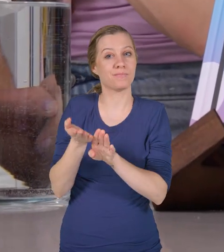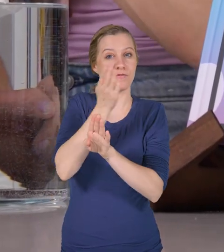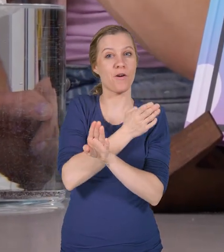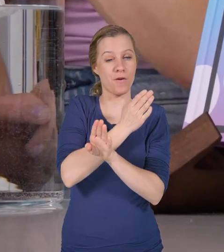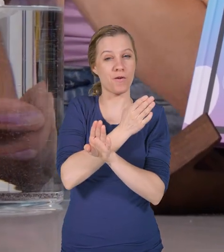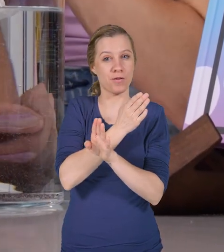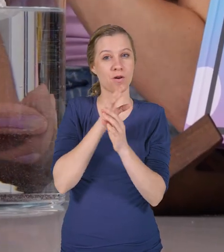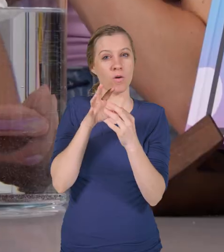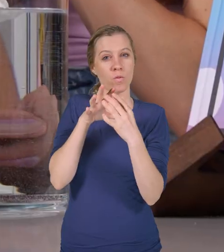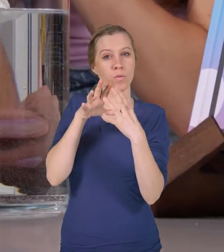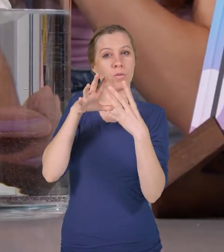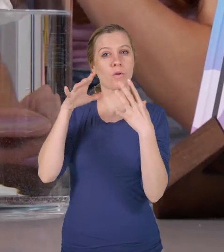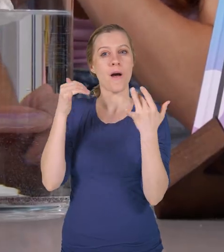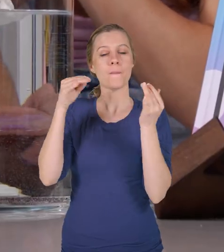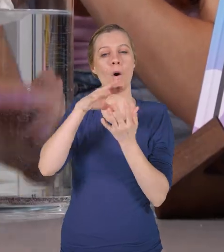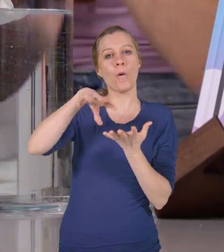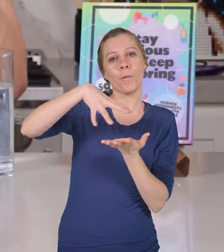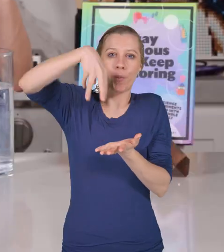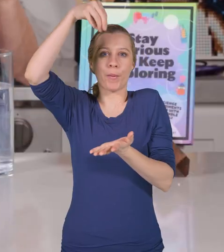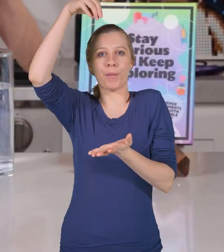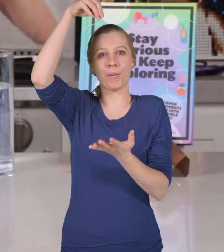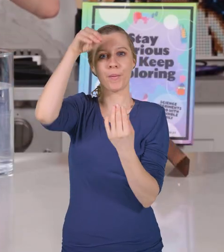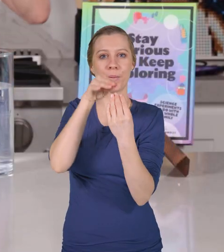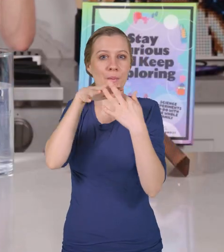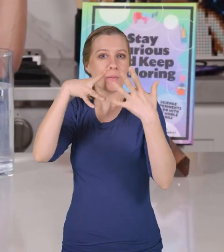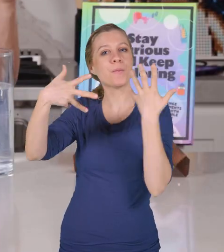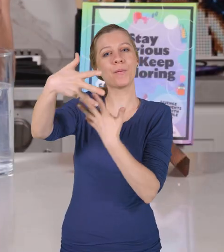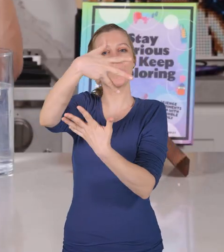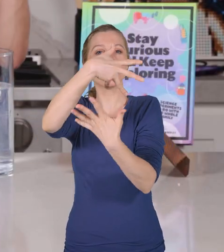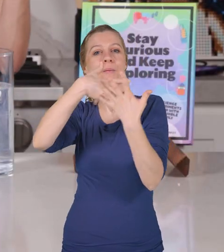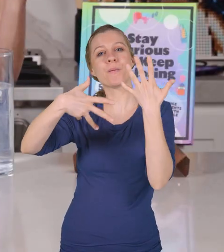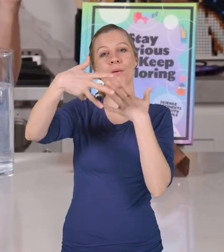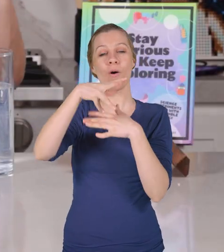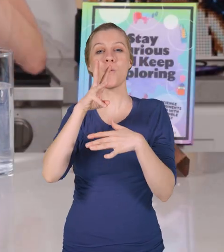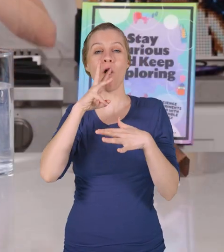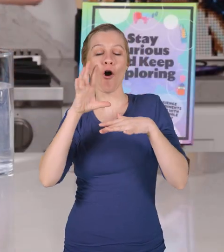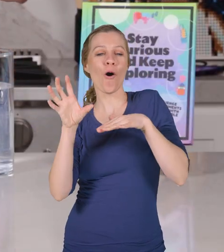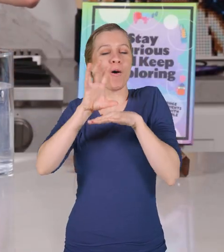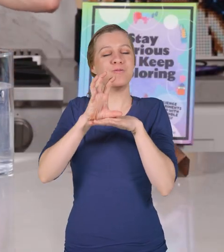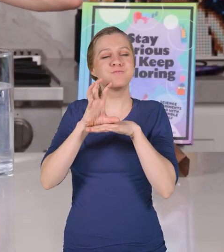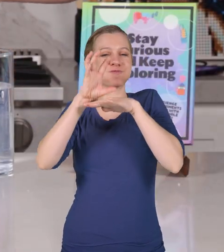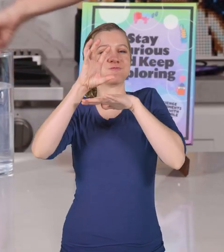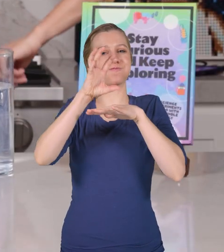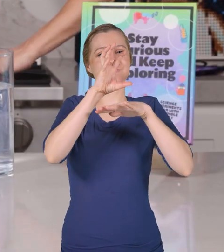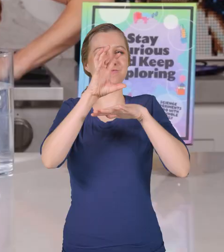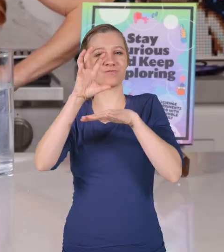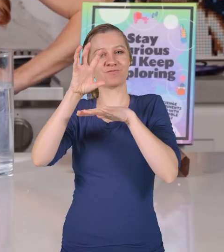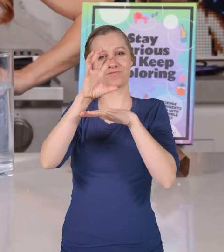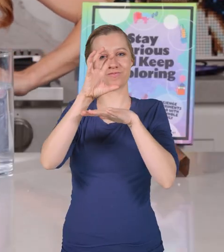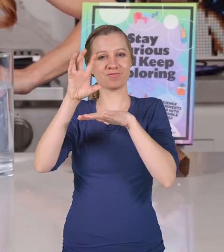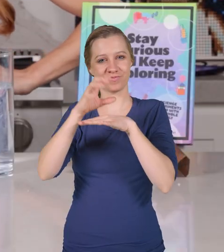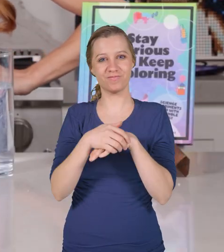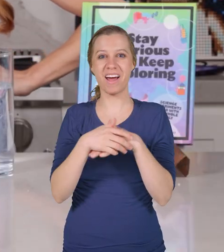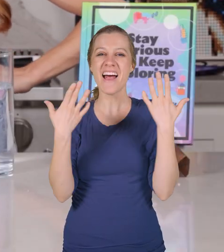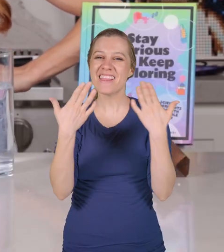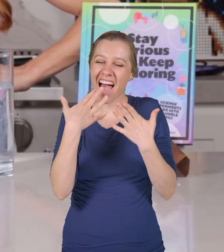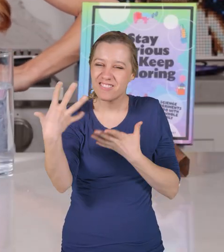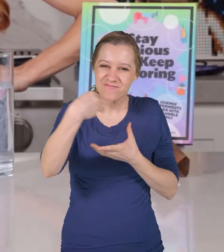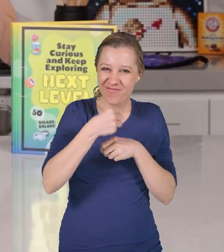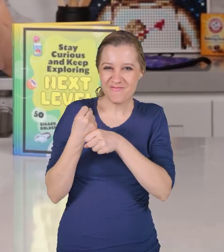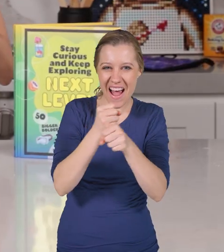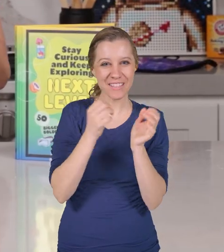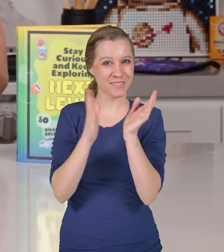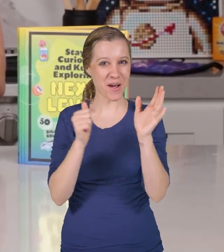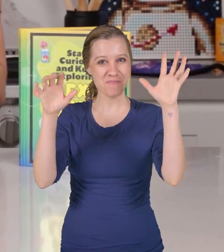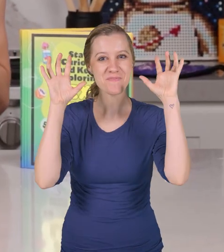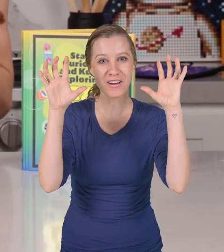less dense than it was before. Now it is more whipped and airy, allowing it to float on the surface of